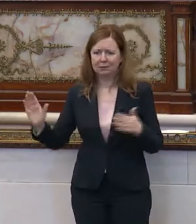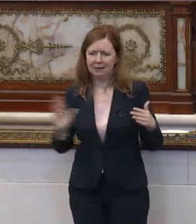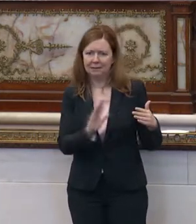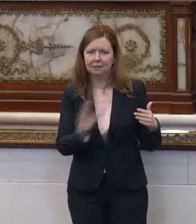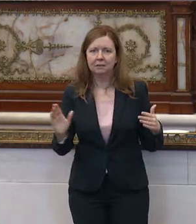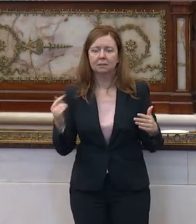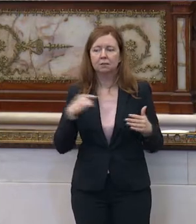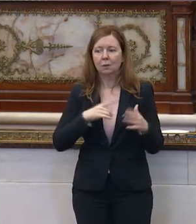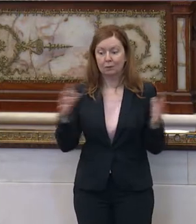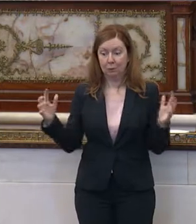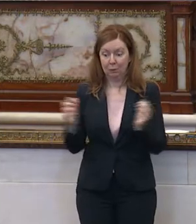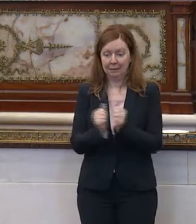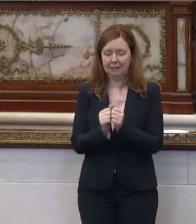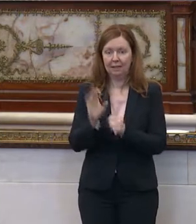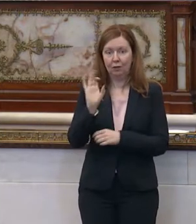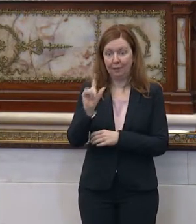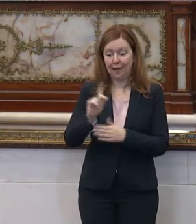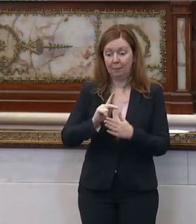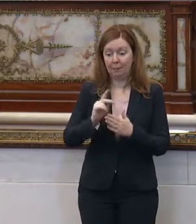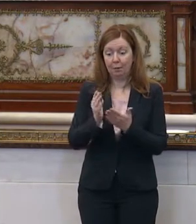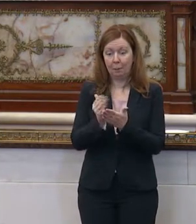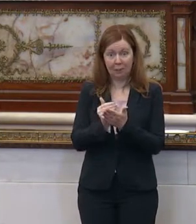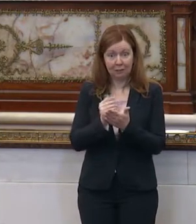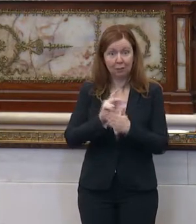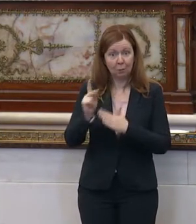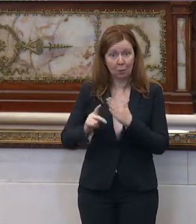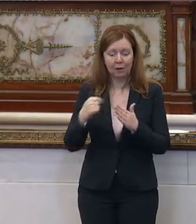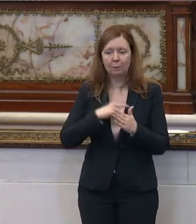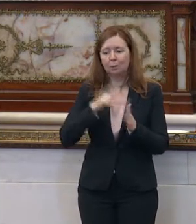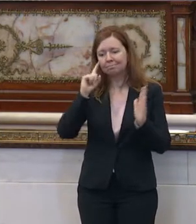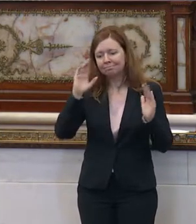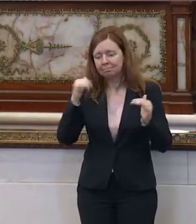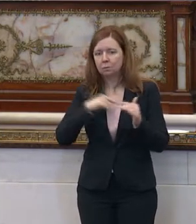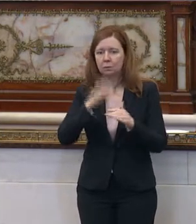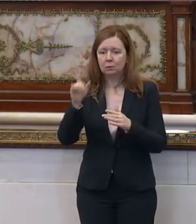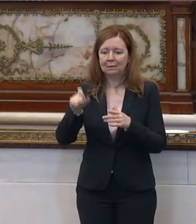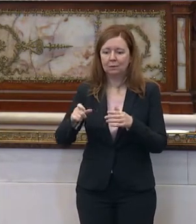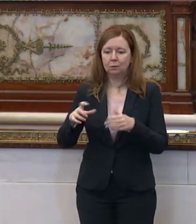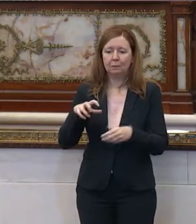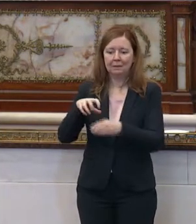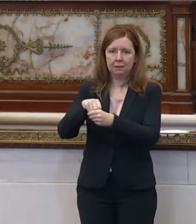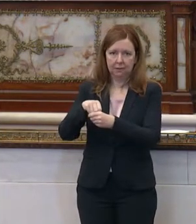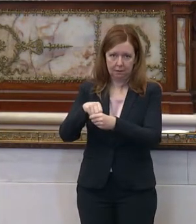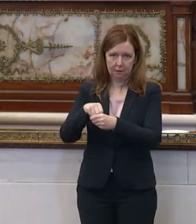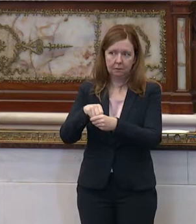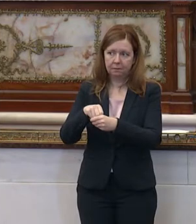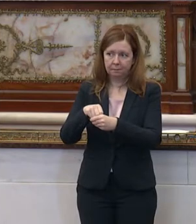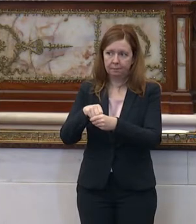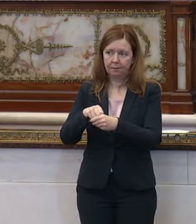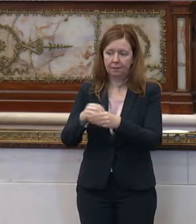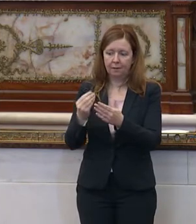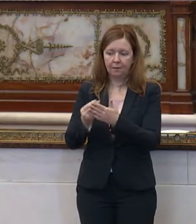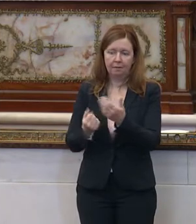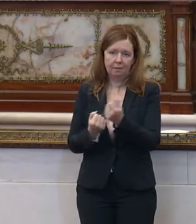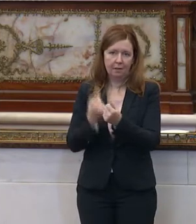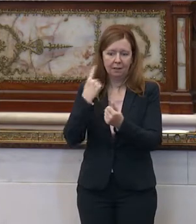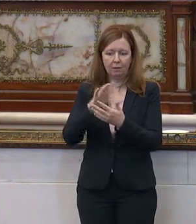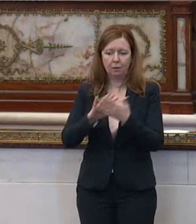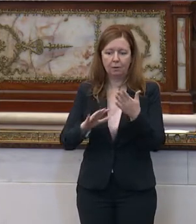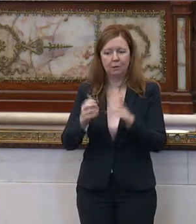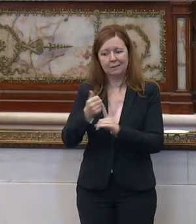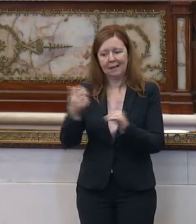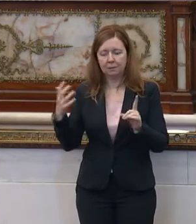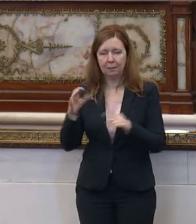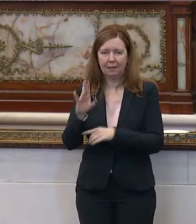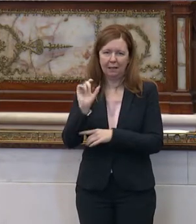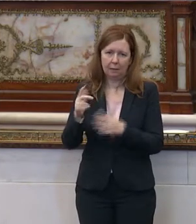so as we're putting together the capital budget and program, we're anticipating that we will need to build in funding for those expanded